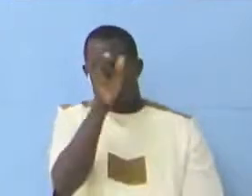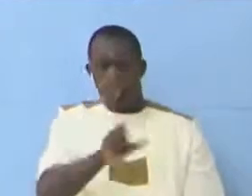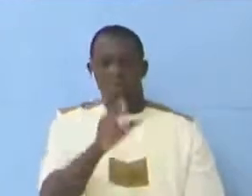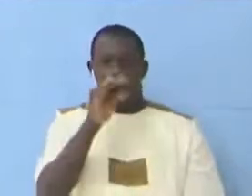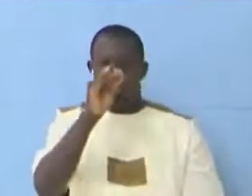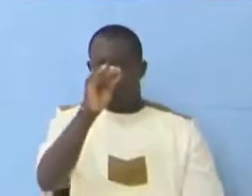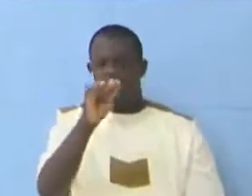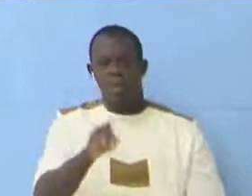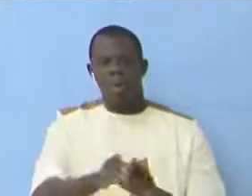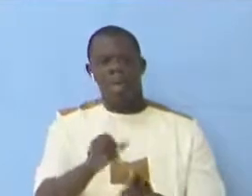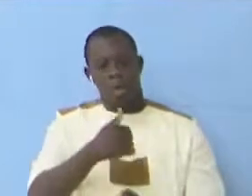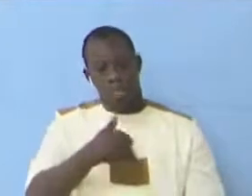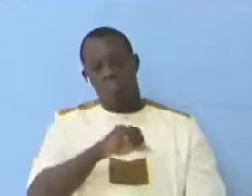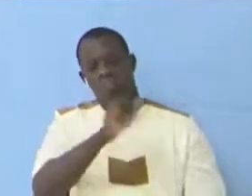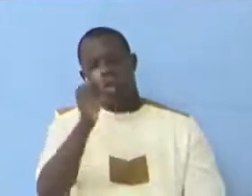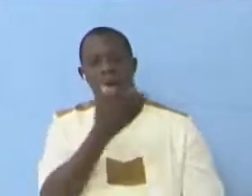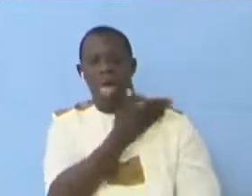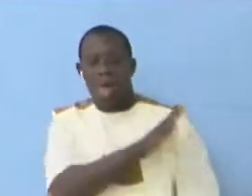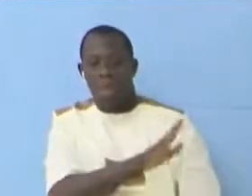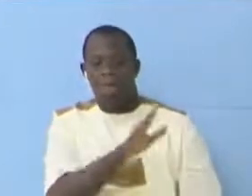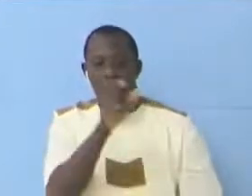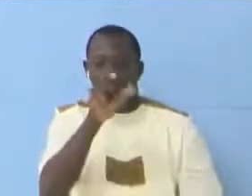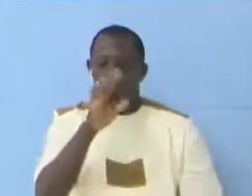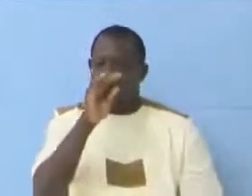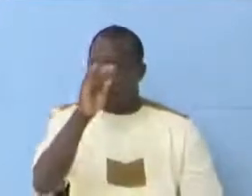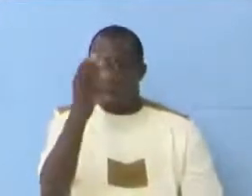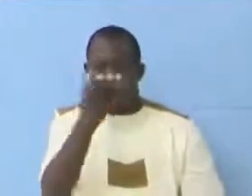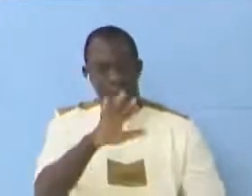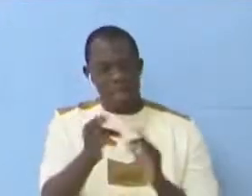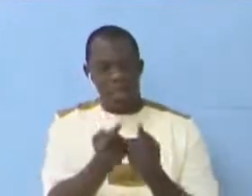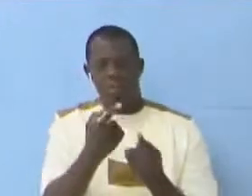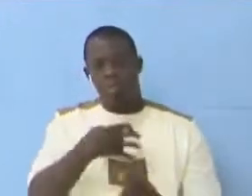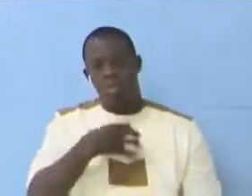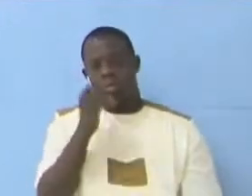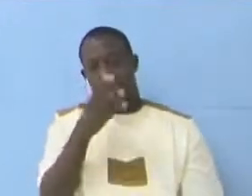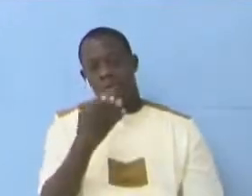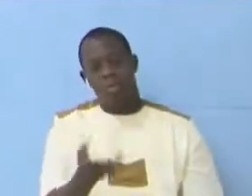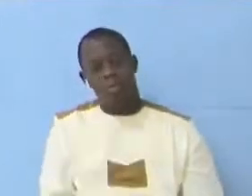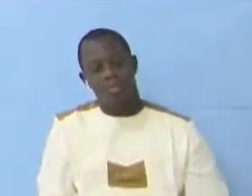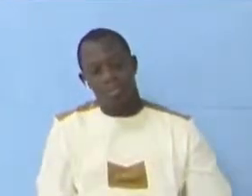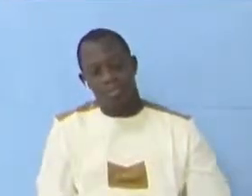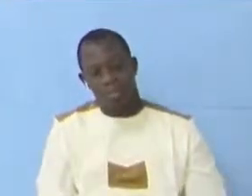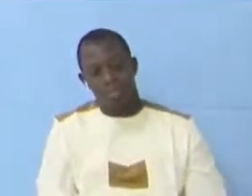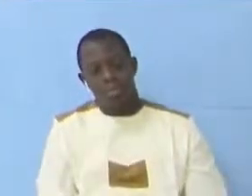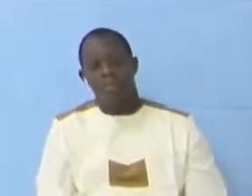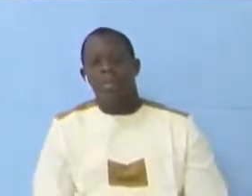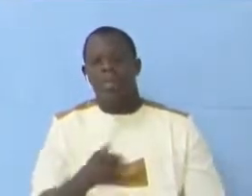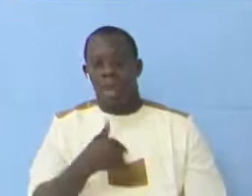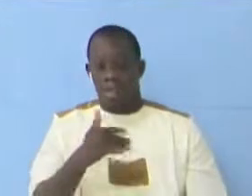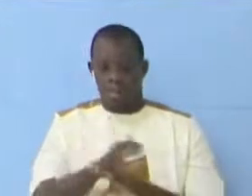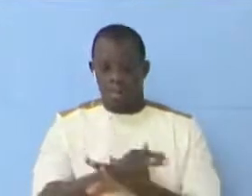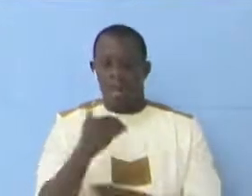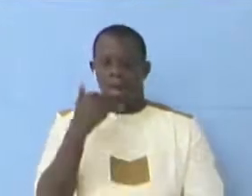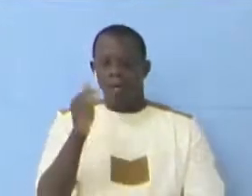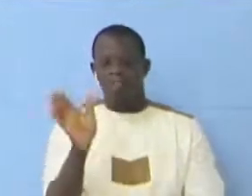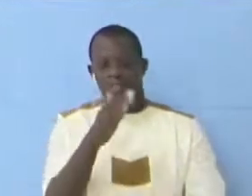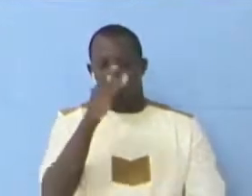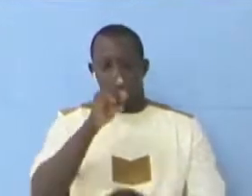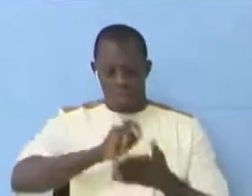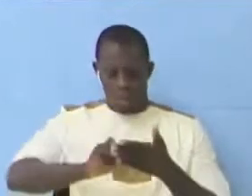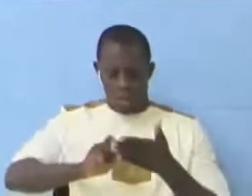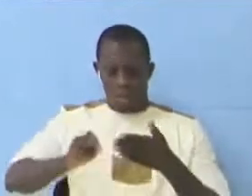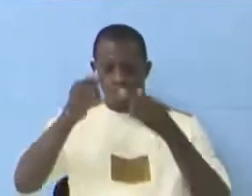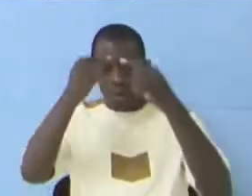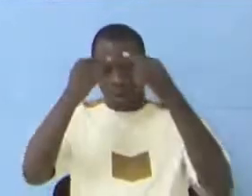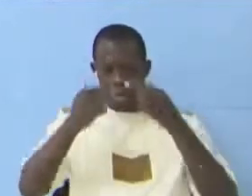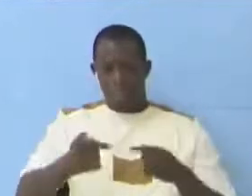wax. And I allowed him to say whatever he wanted to say. ci la ko bàyyi mu wax mboolem loo xam ne loolu la I was bëggoon a wax. asked to go and write a statement. ci lañ ma